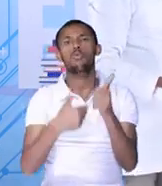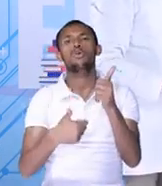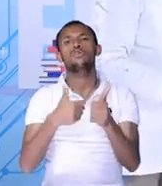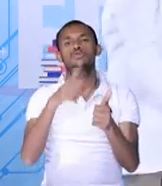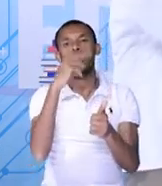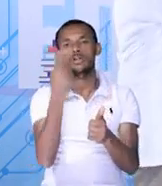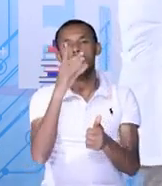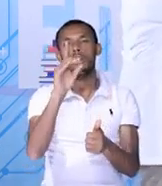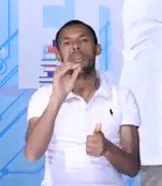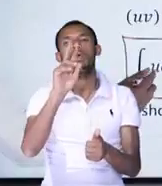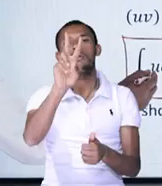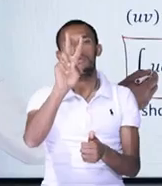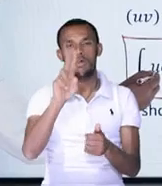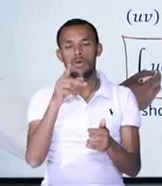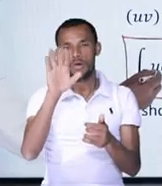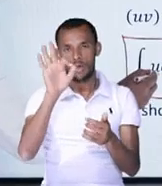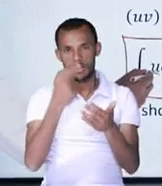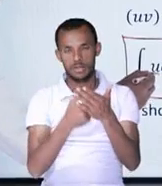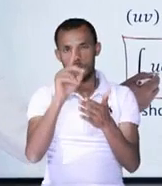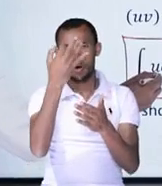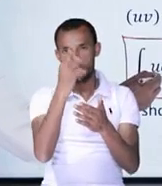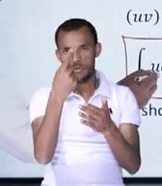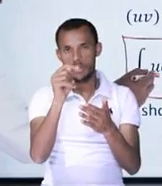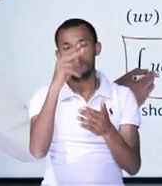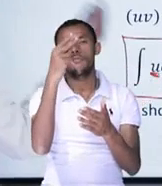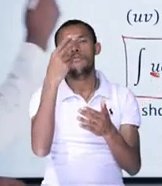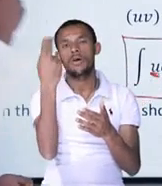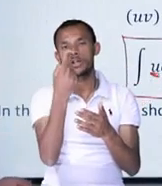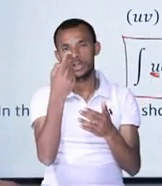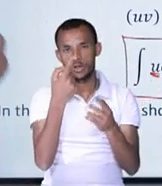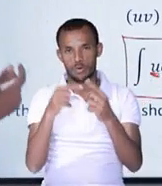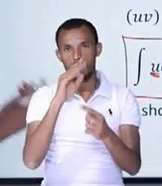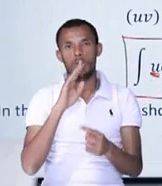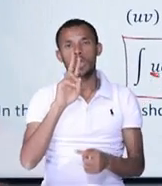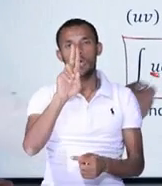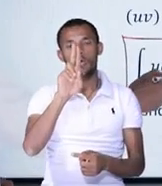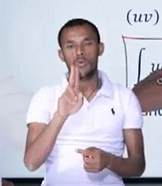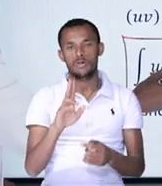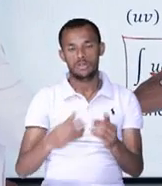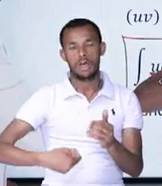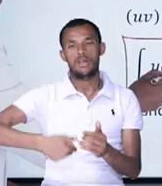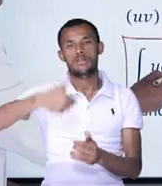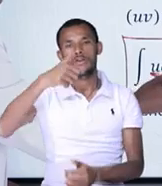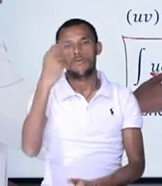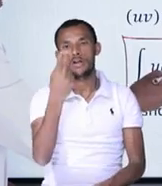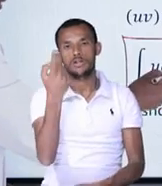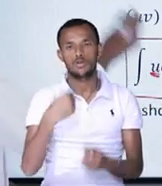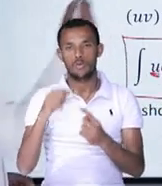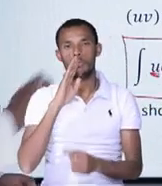dv. So you will have this one of the function you let one of the function to be u and the other function to